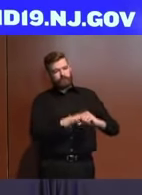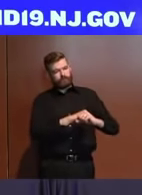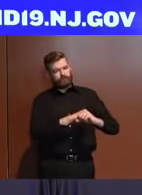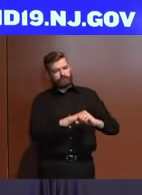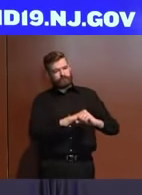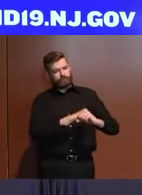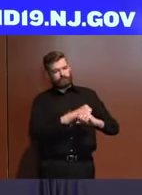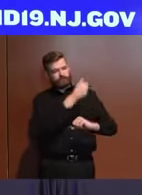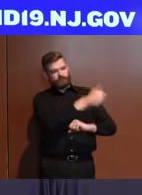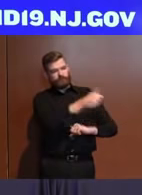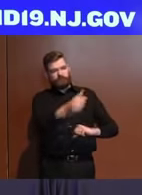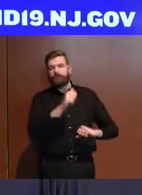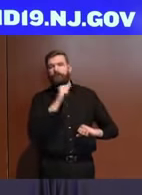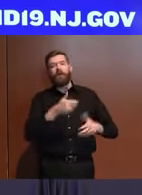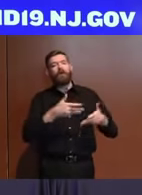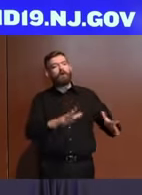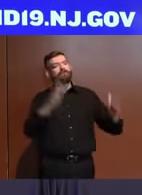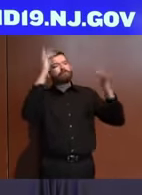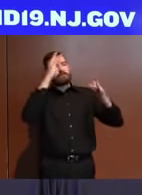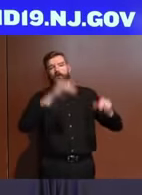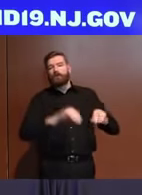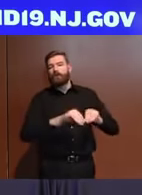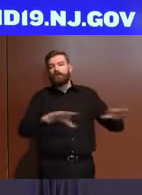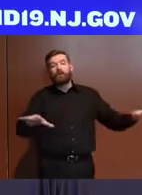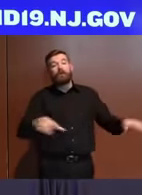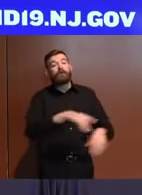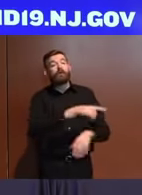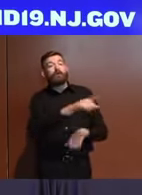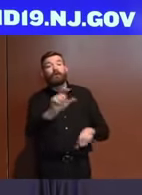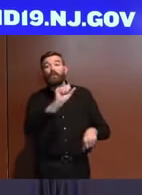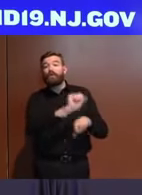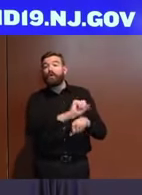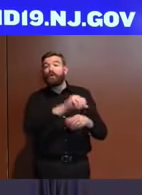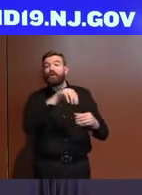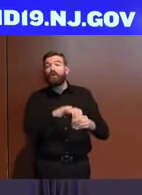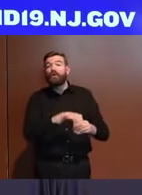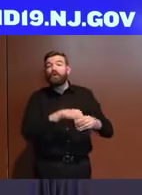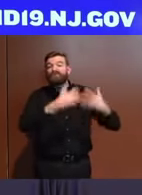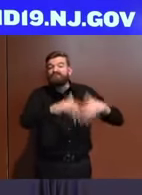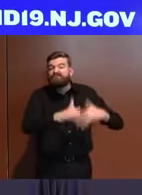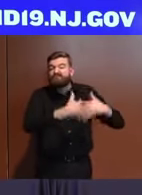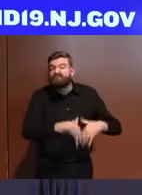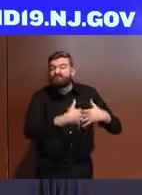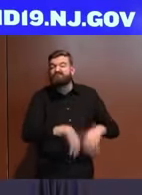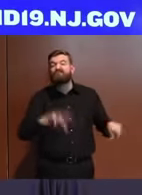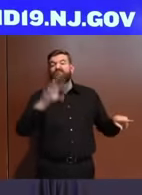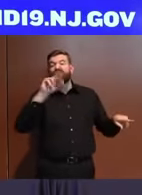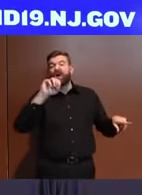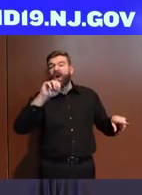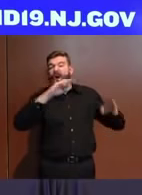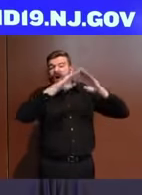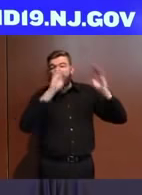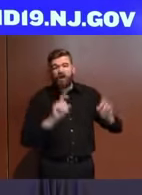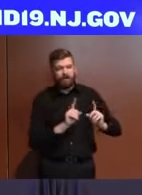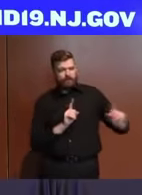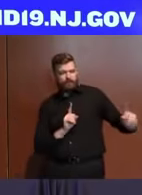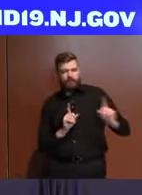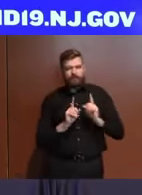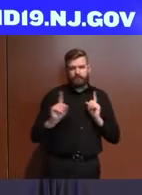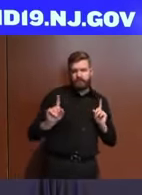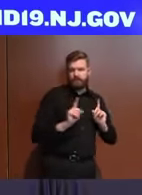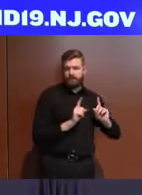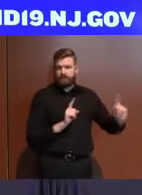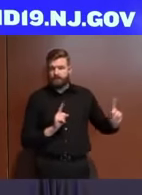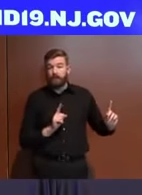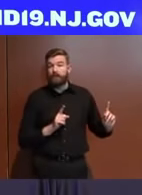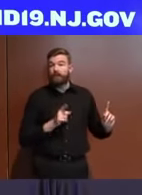coronavirus. Social distancing is especially important for them, and no one should be expected to go to work if they are sick. And